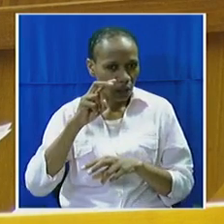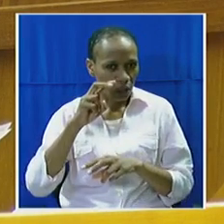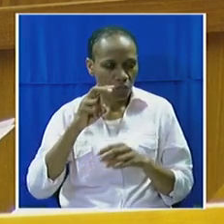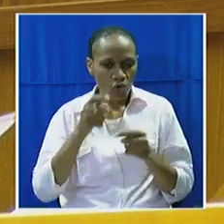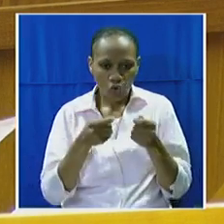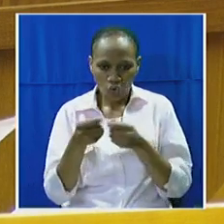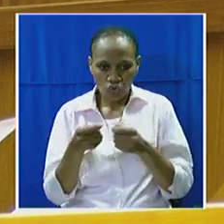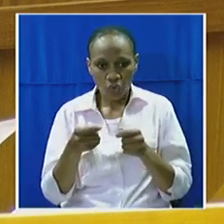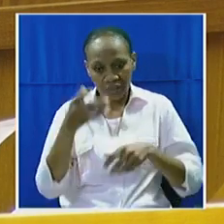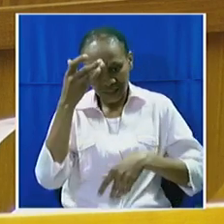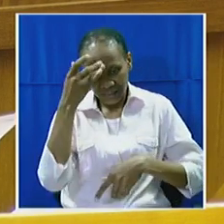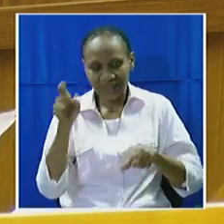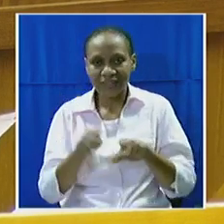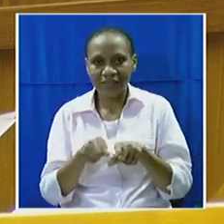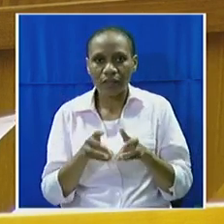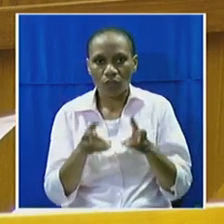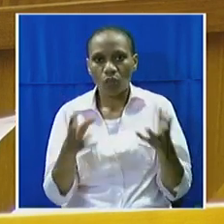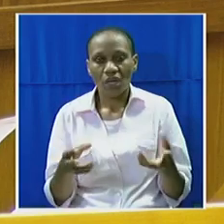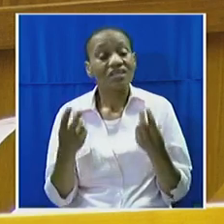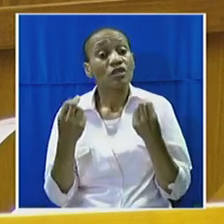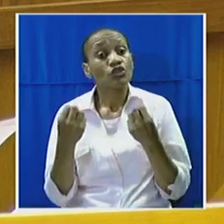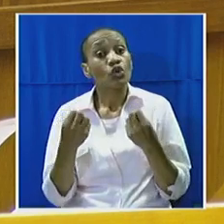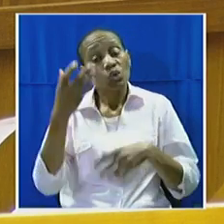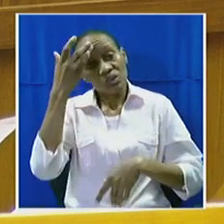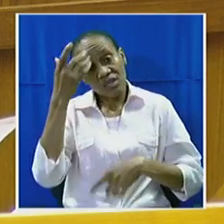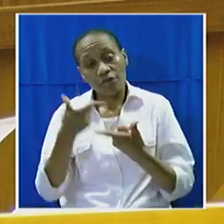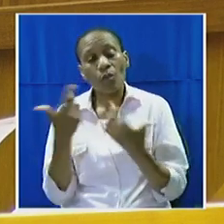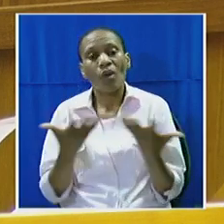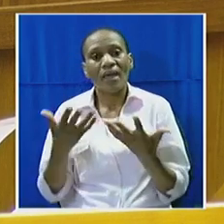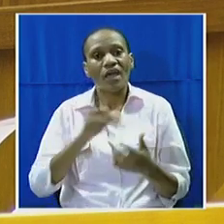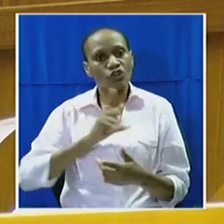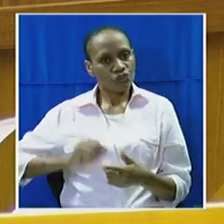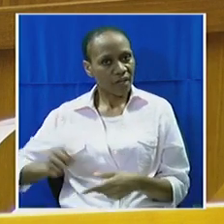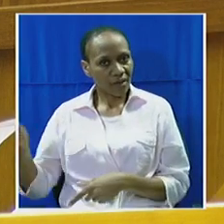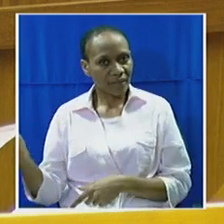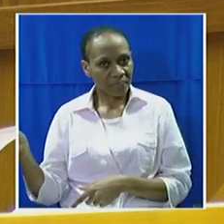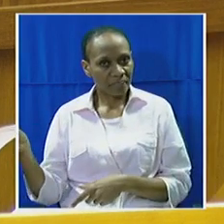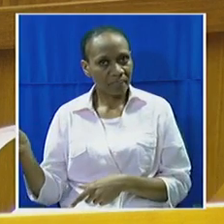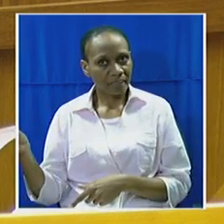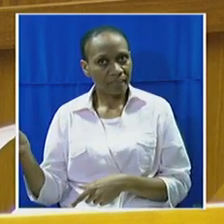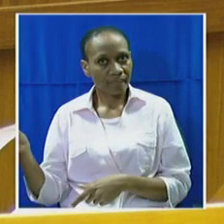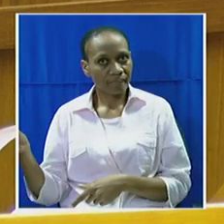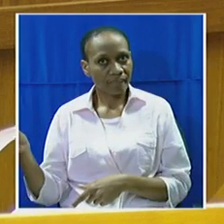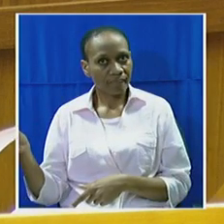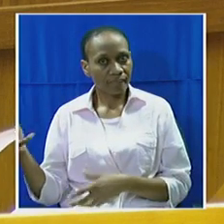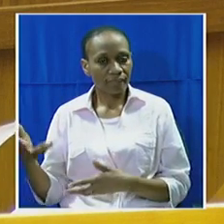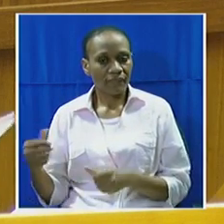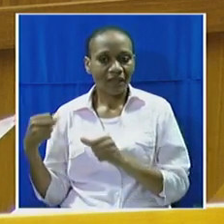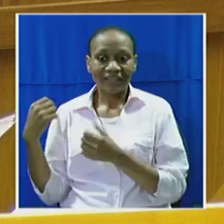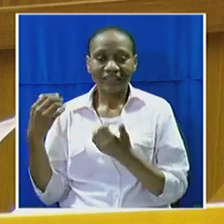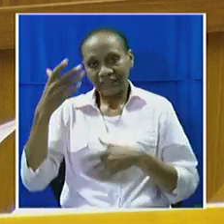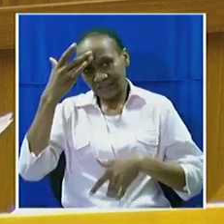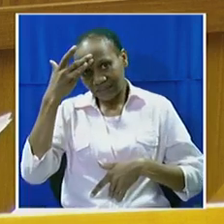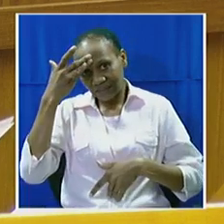lonke. Isidleke saso siseChina. Siphepetheka komlilo wequbula nakwamanye amazwe anjengo South Korea,